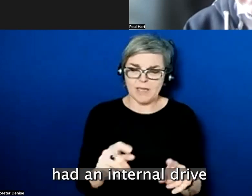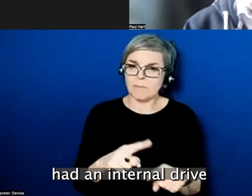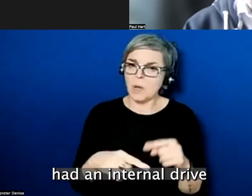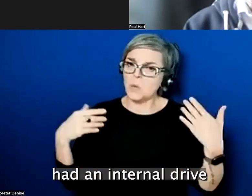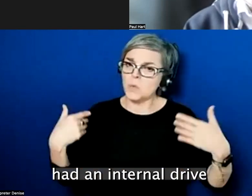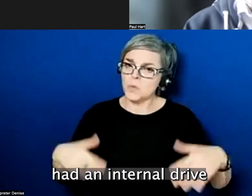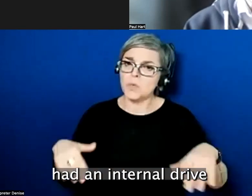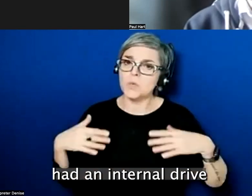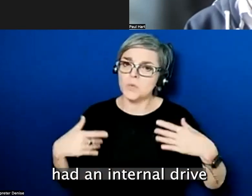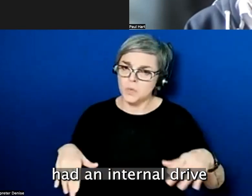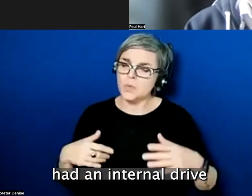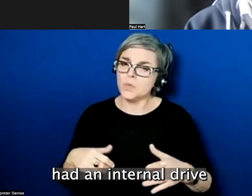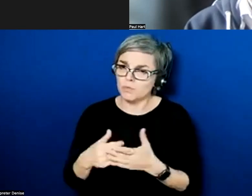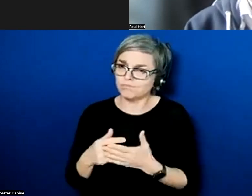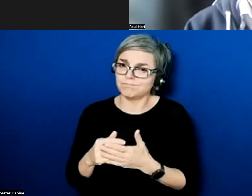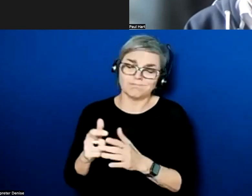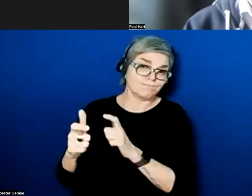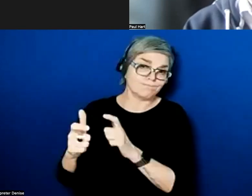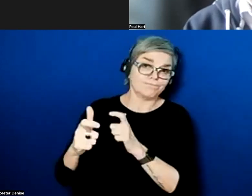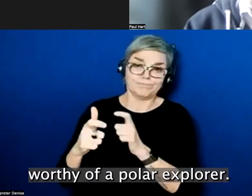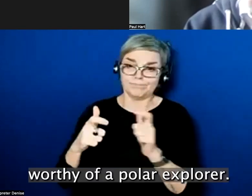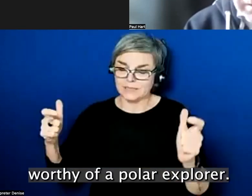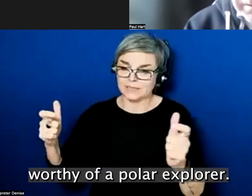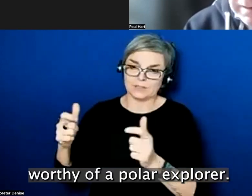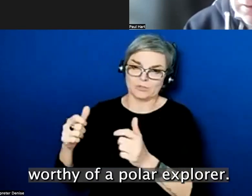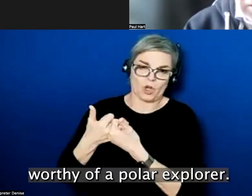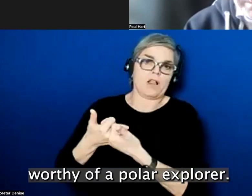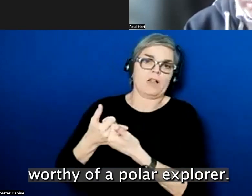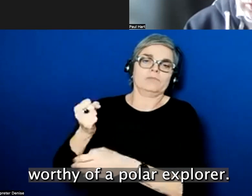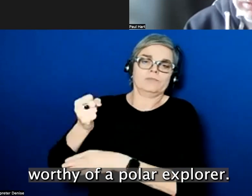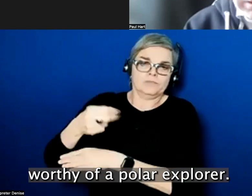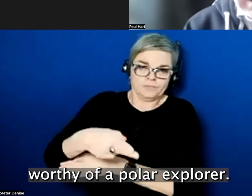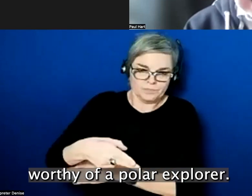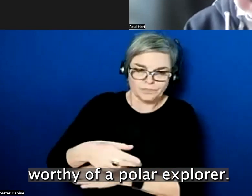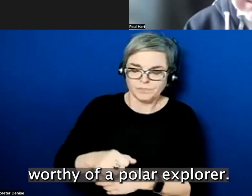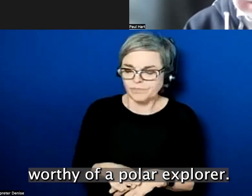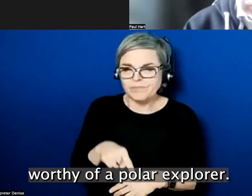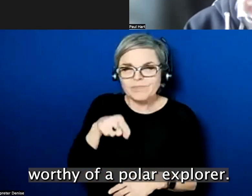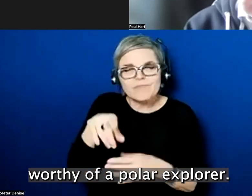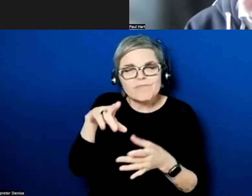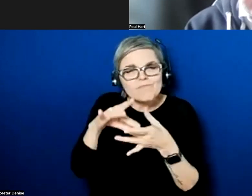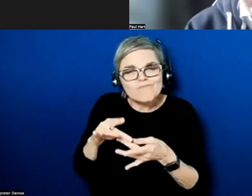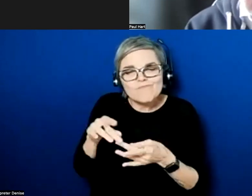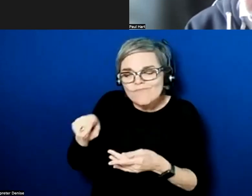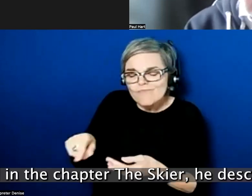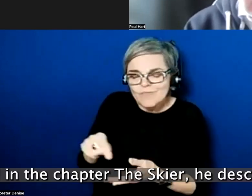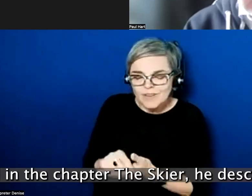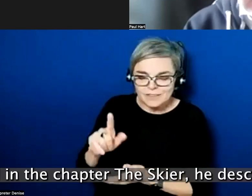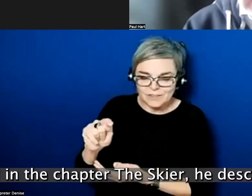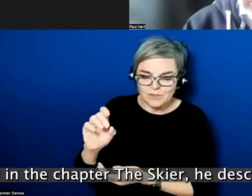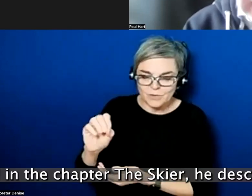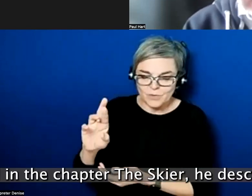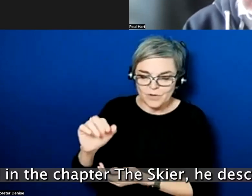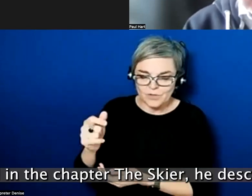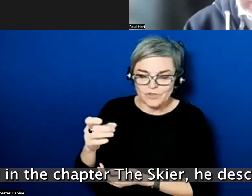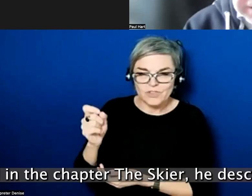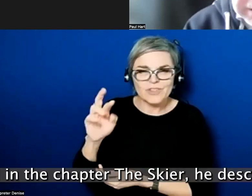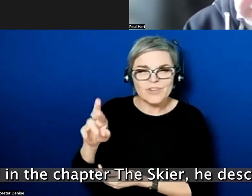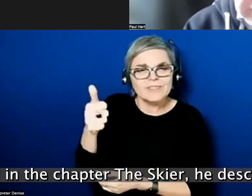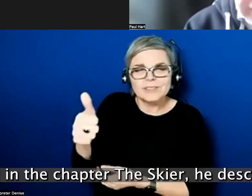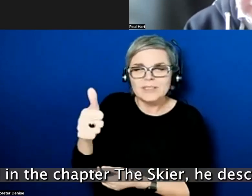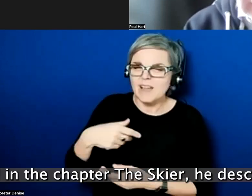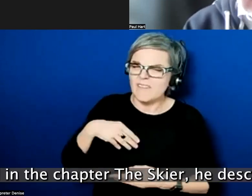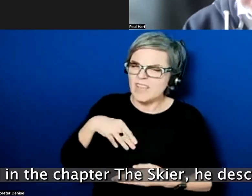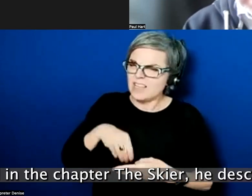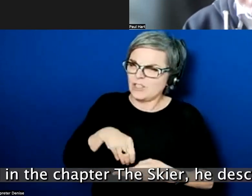an internal drive worthy of a polar explorer. And in the chapter, The